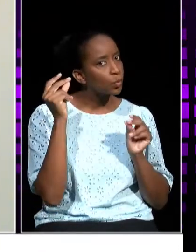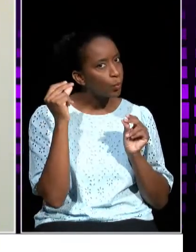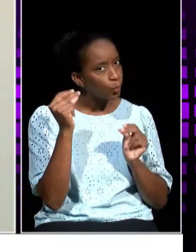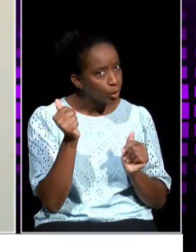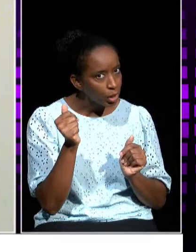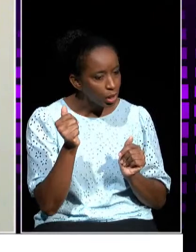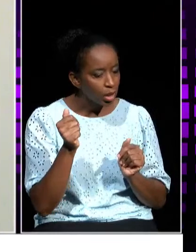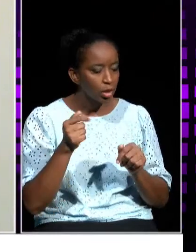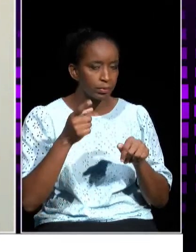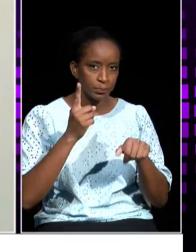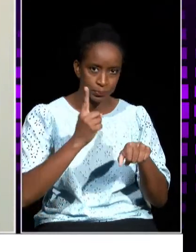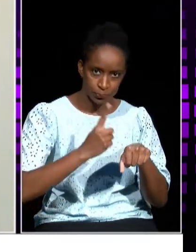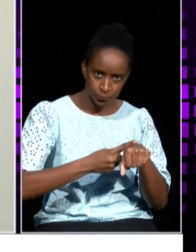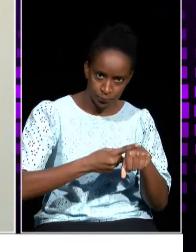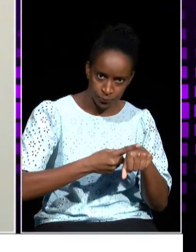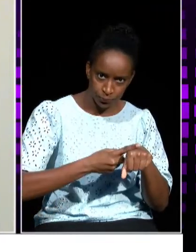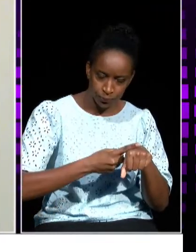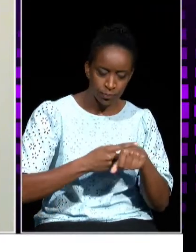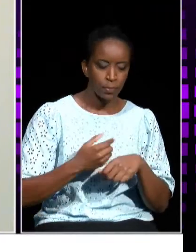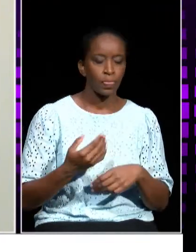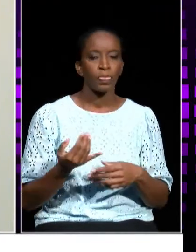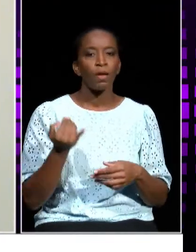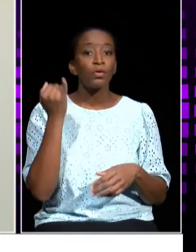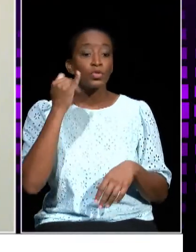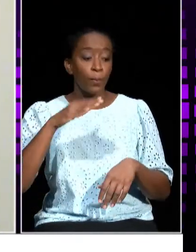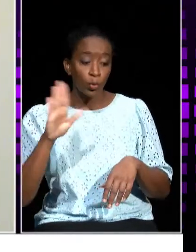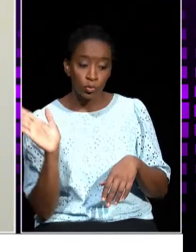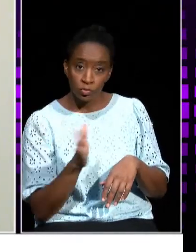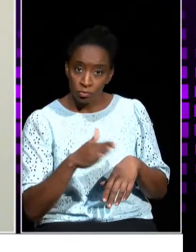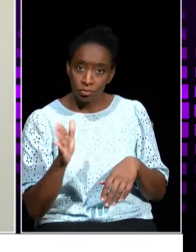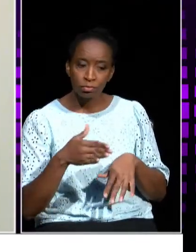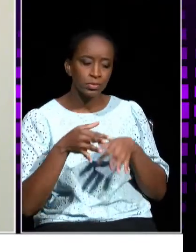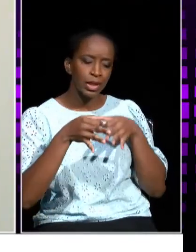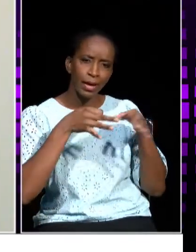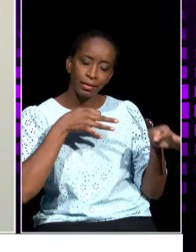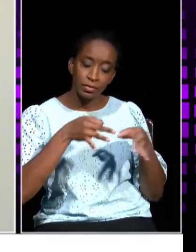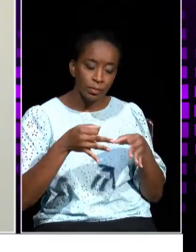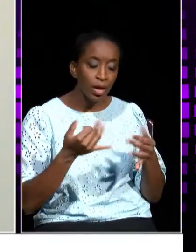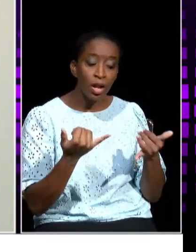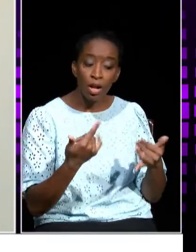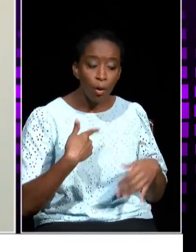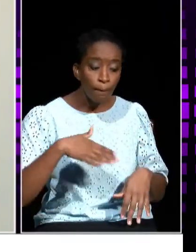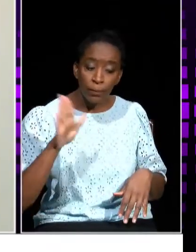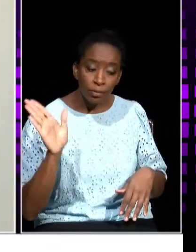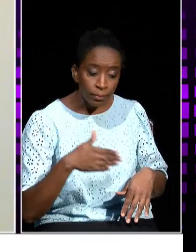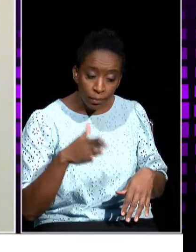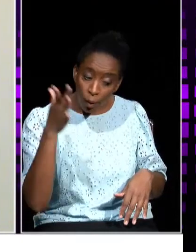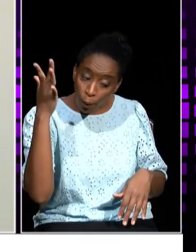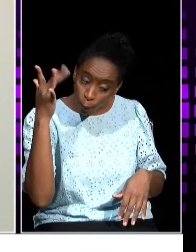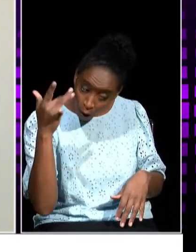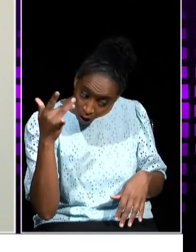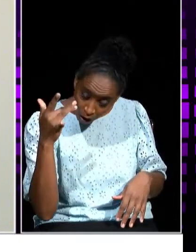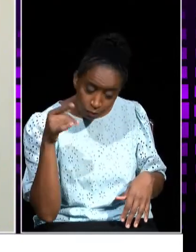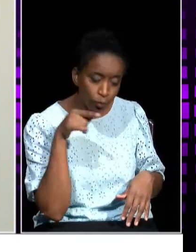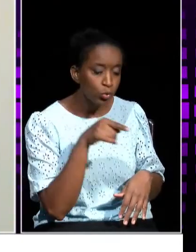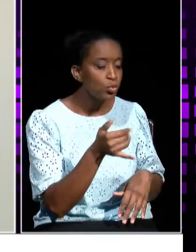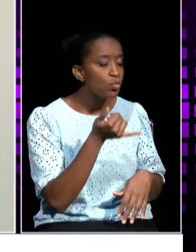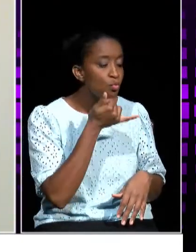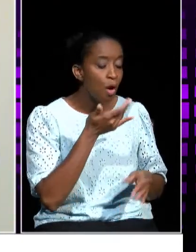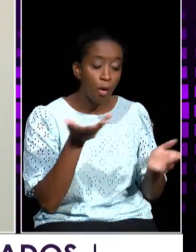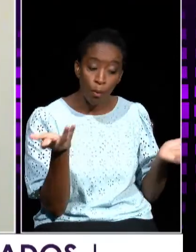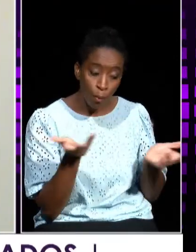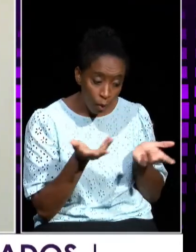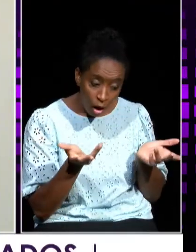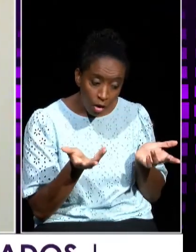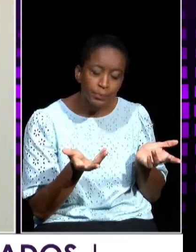child why they are getting the lashes at that particular time, and also incorporate different methods I've mentioned differently with the guidance